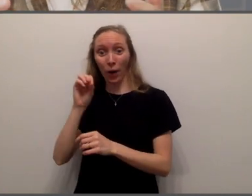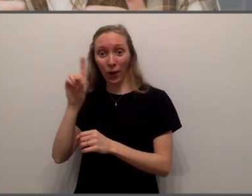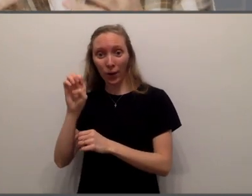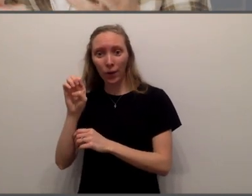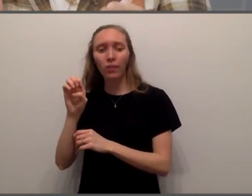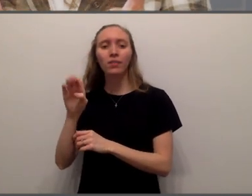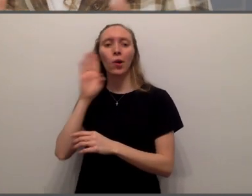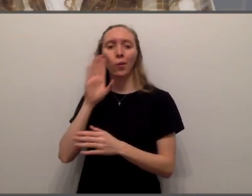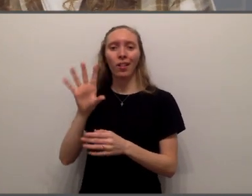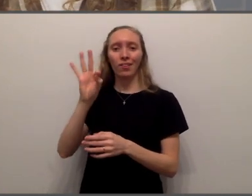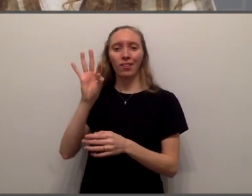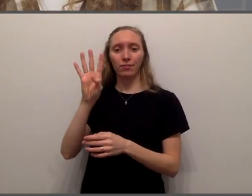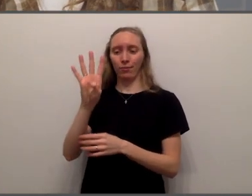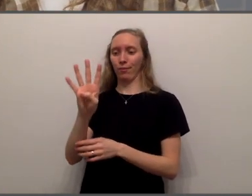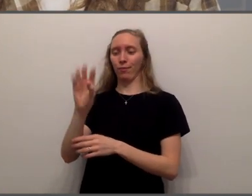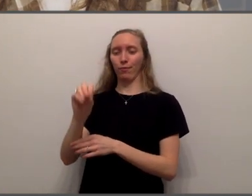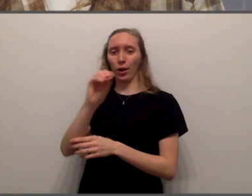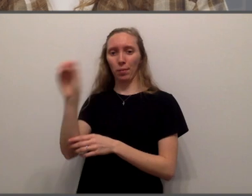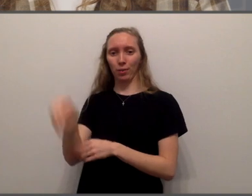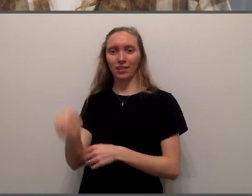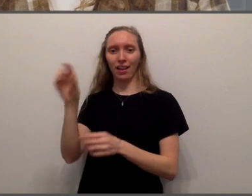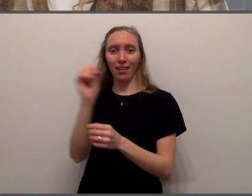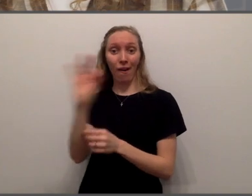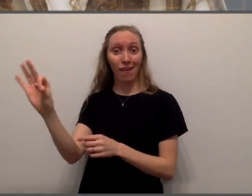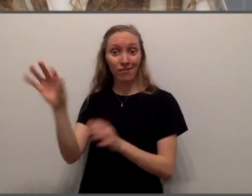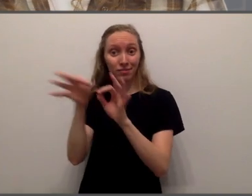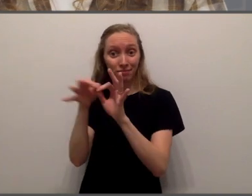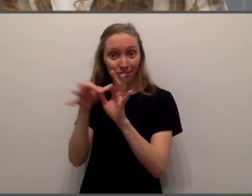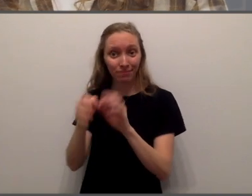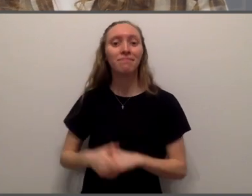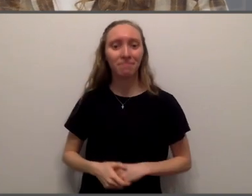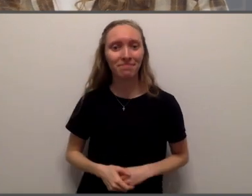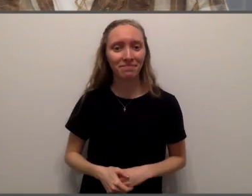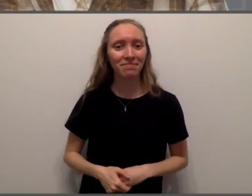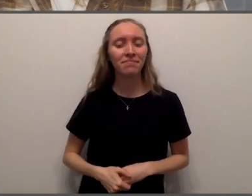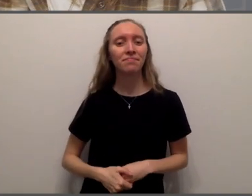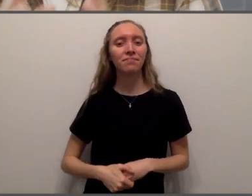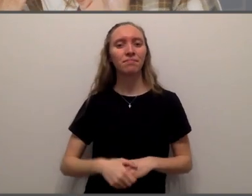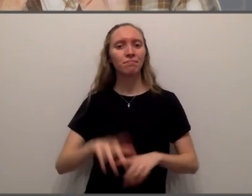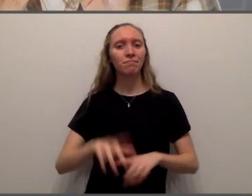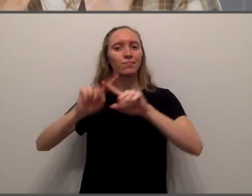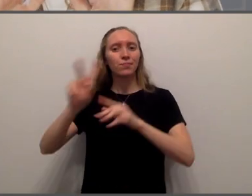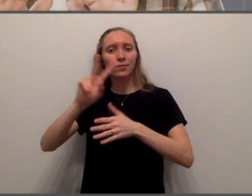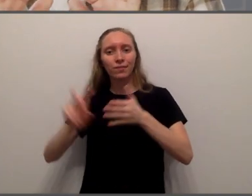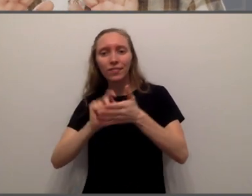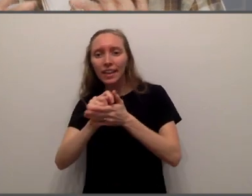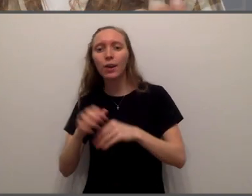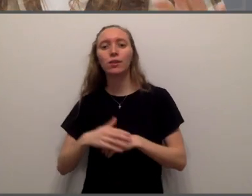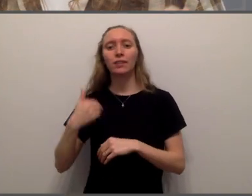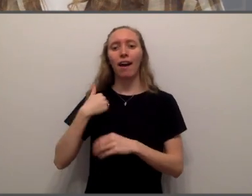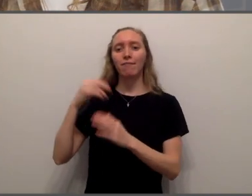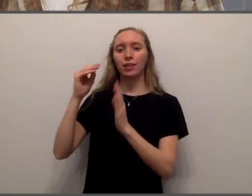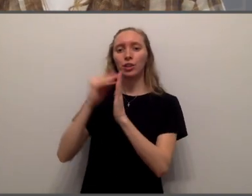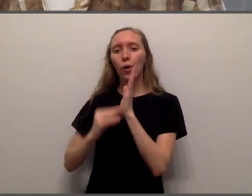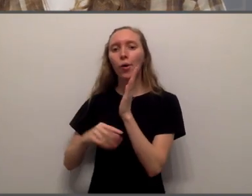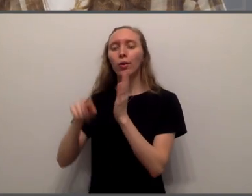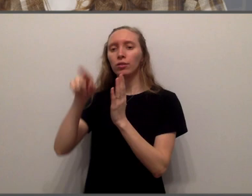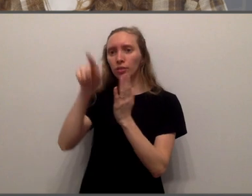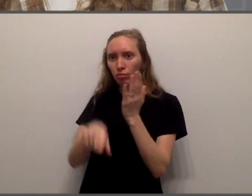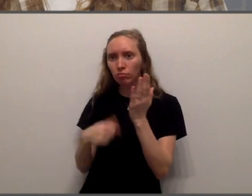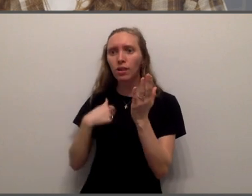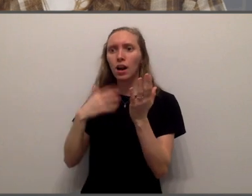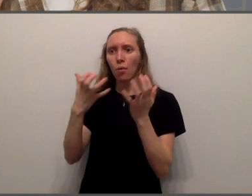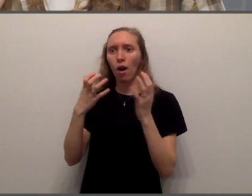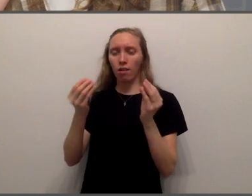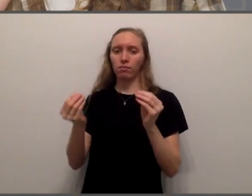you throughout the series. There's other things in your notes, videos that you can watch that are in the notes. So we want to make sure you feel well equipped